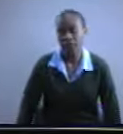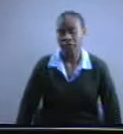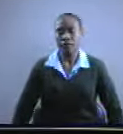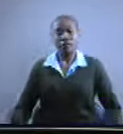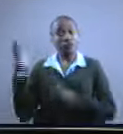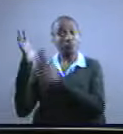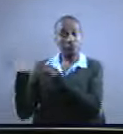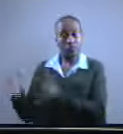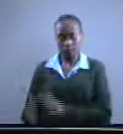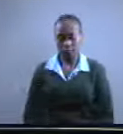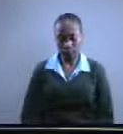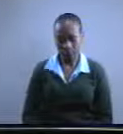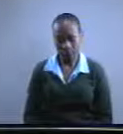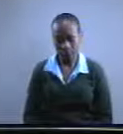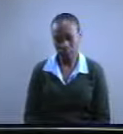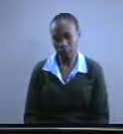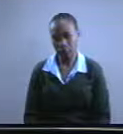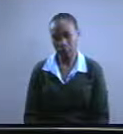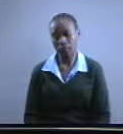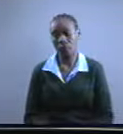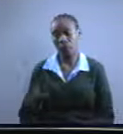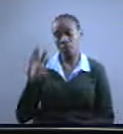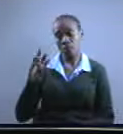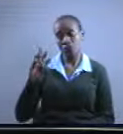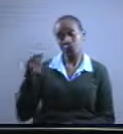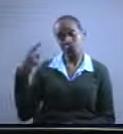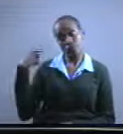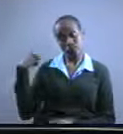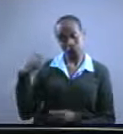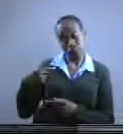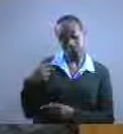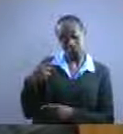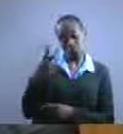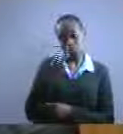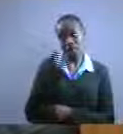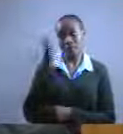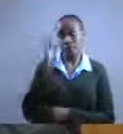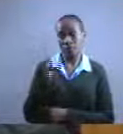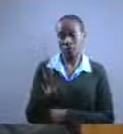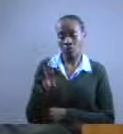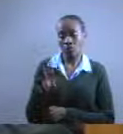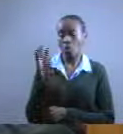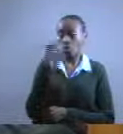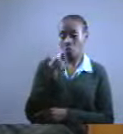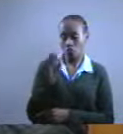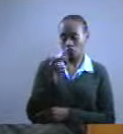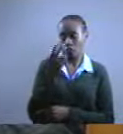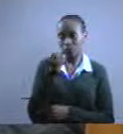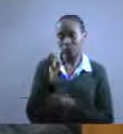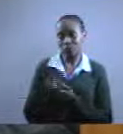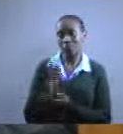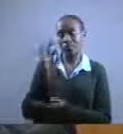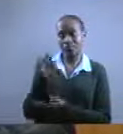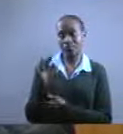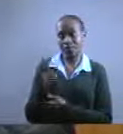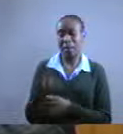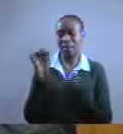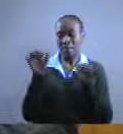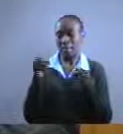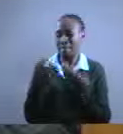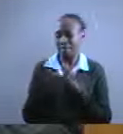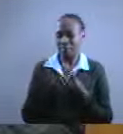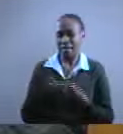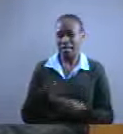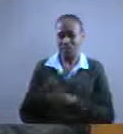Honorable Speaker, last Thursday, that is the 24th of October 2013, people wearing ANC t-shirts were